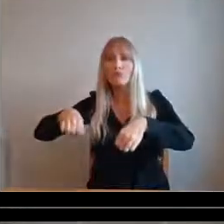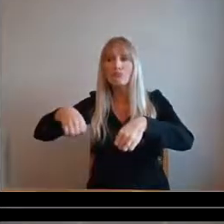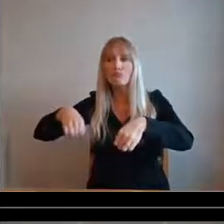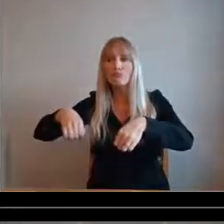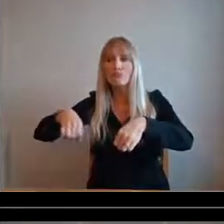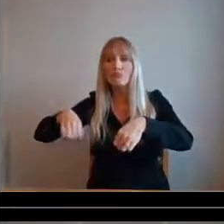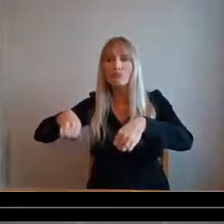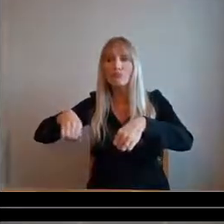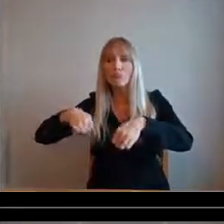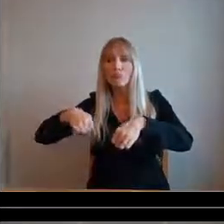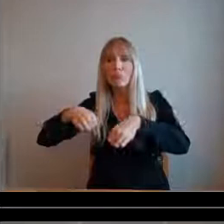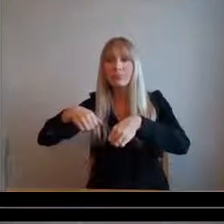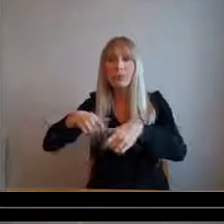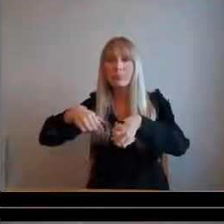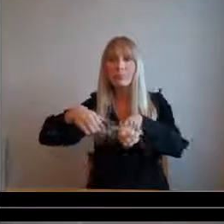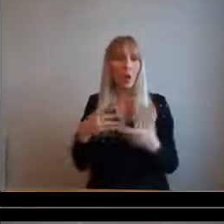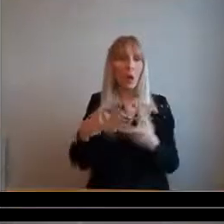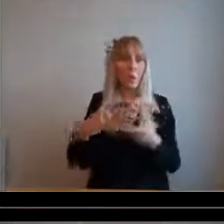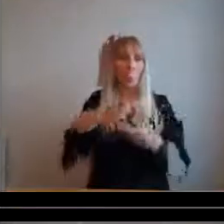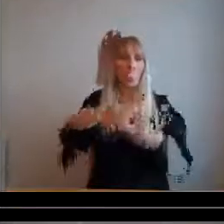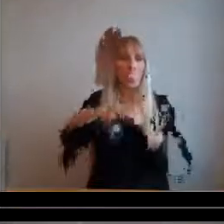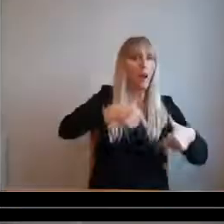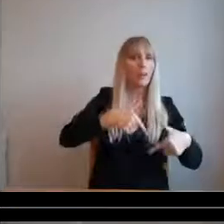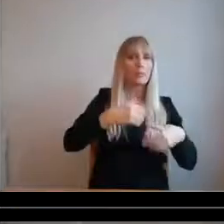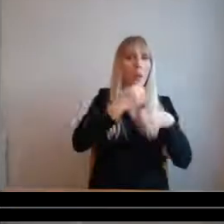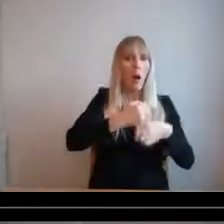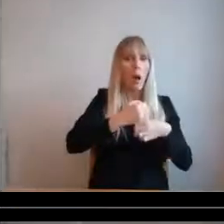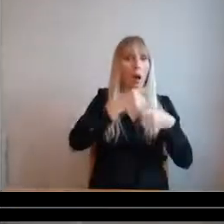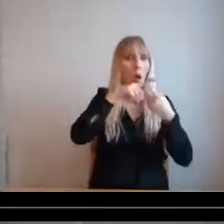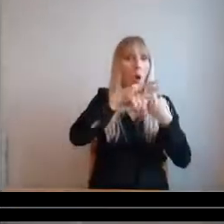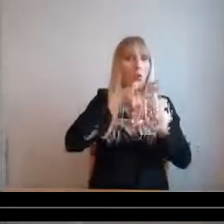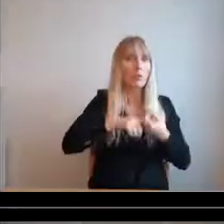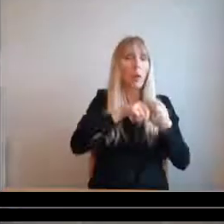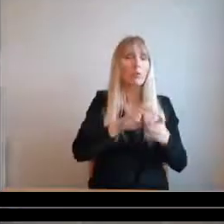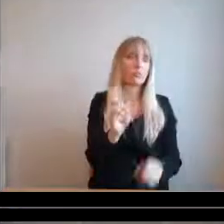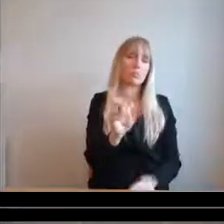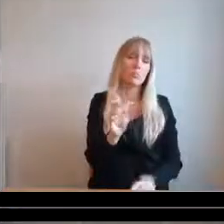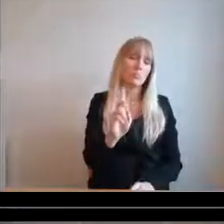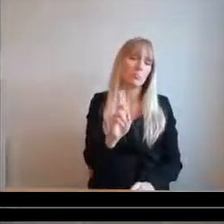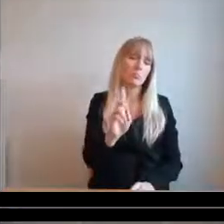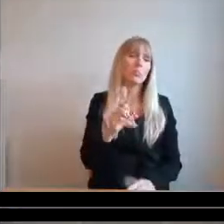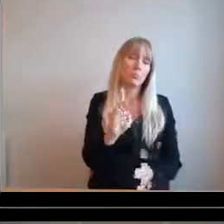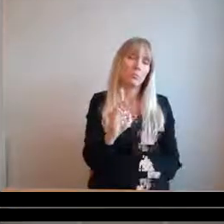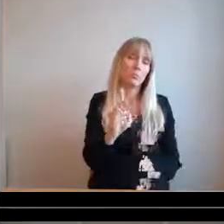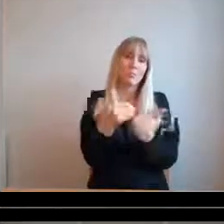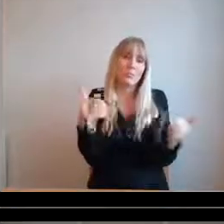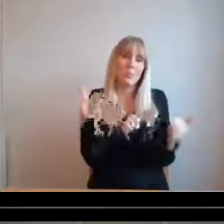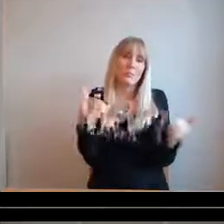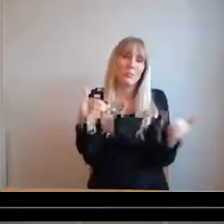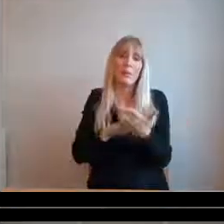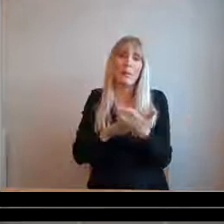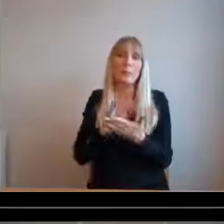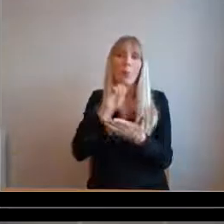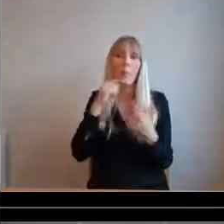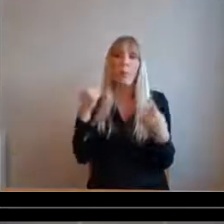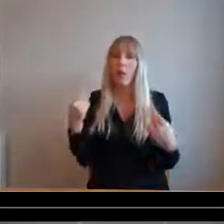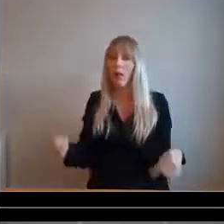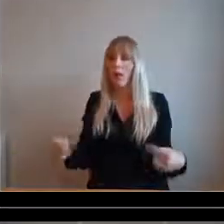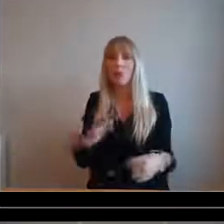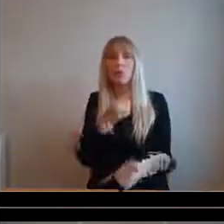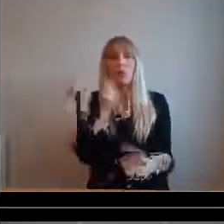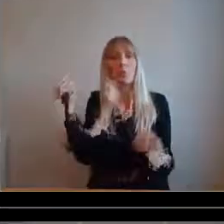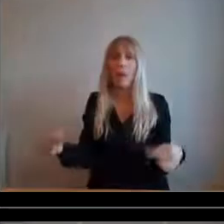or cyclists, horse riding, and those sorts of things. So there will be prohibitions within the